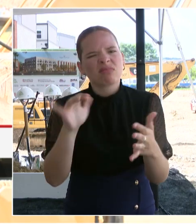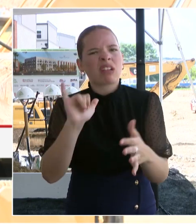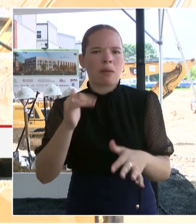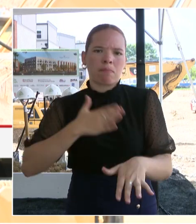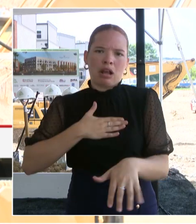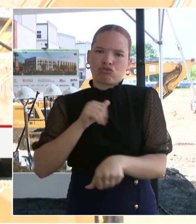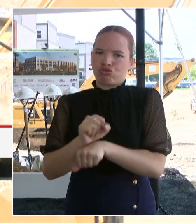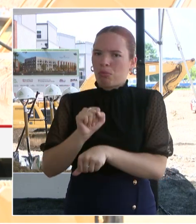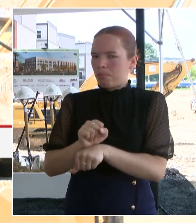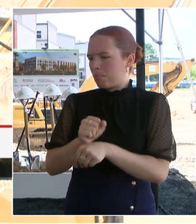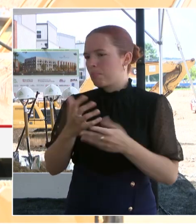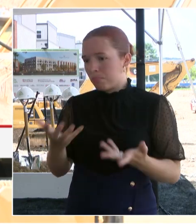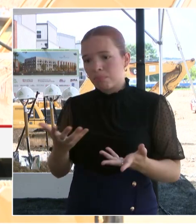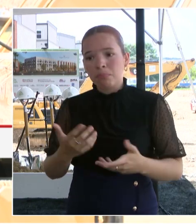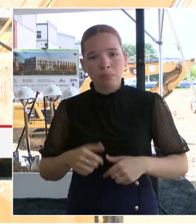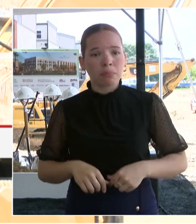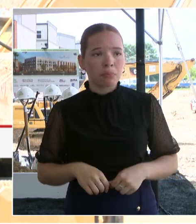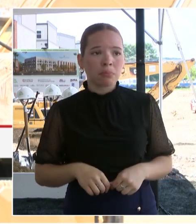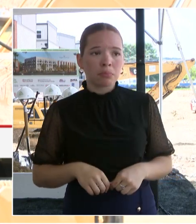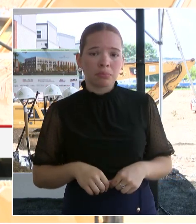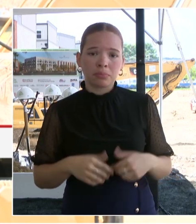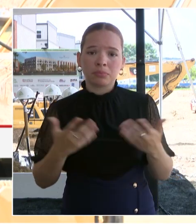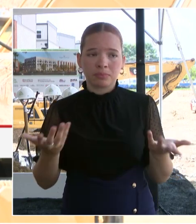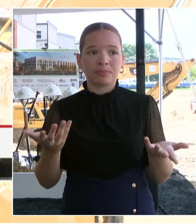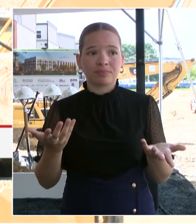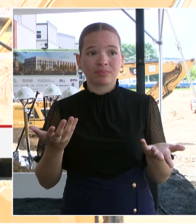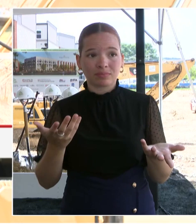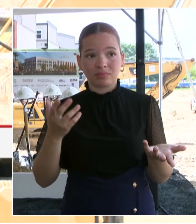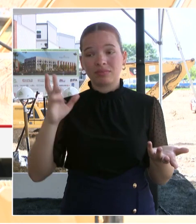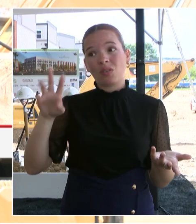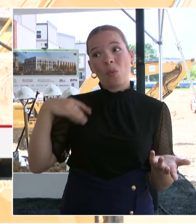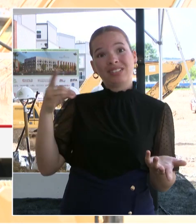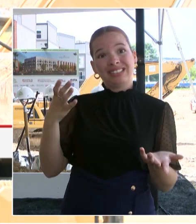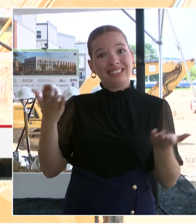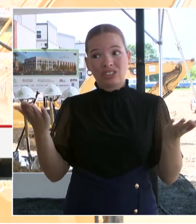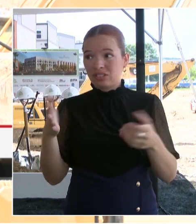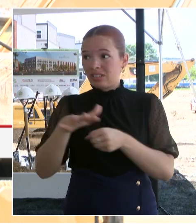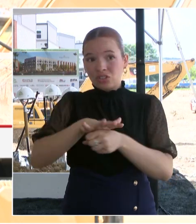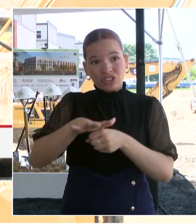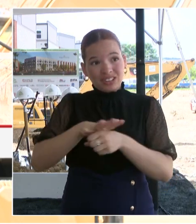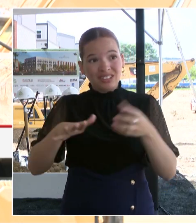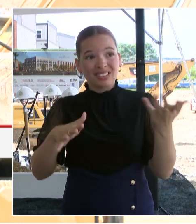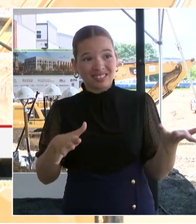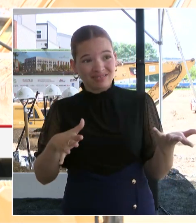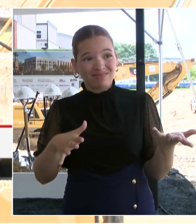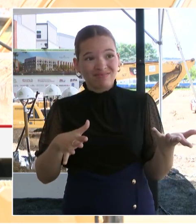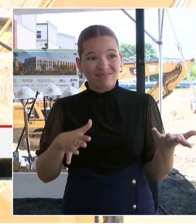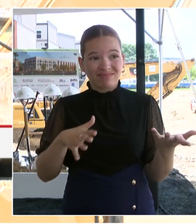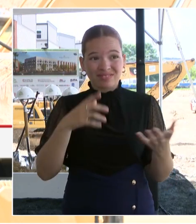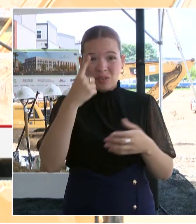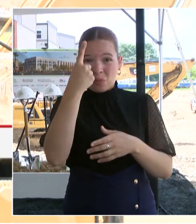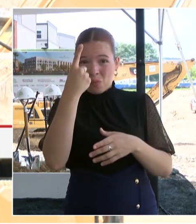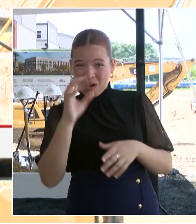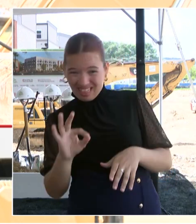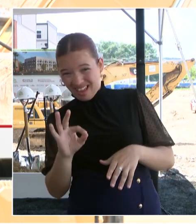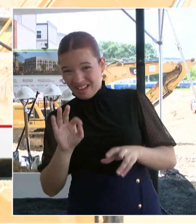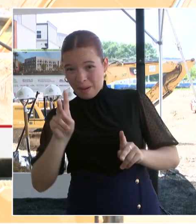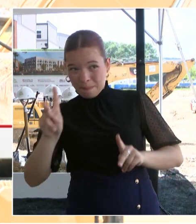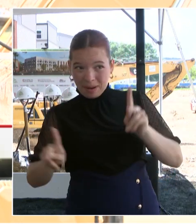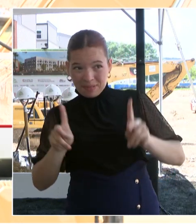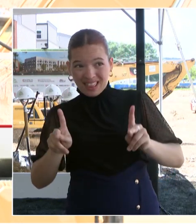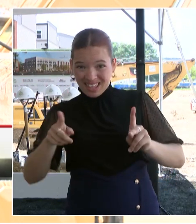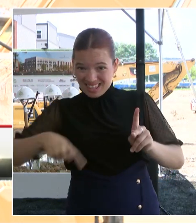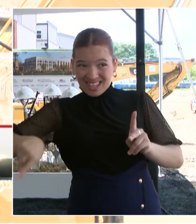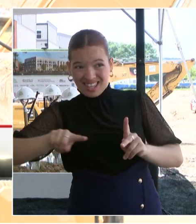in Washington, D.C., 1 in 9 residents is a senior, according to the 2020 State of Older Adults. That population is not only